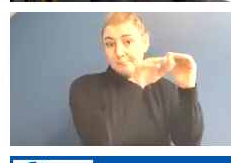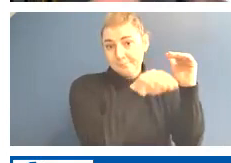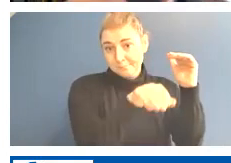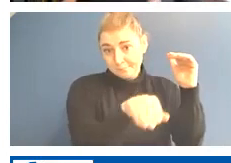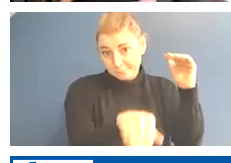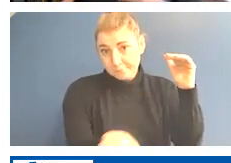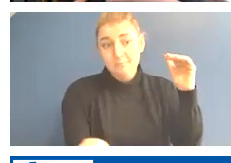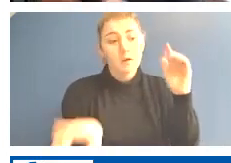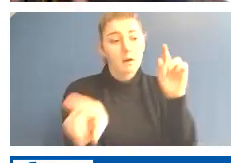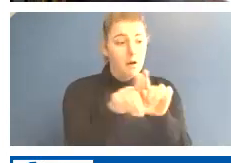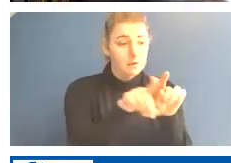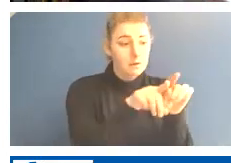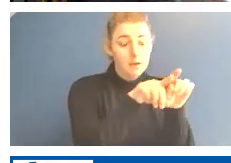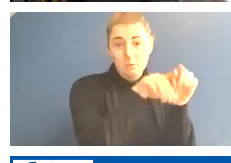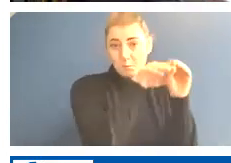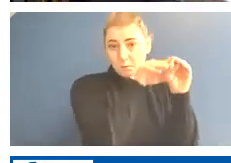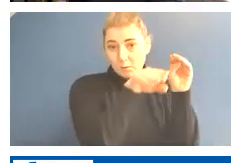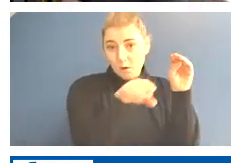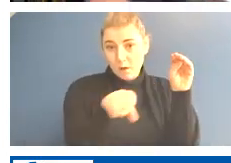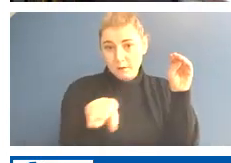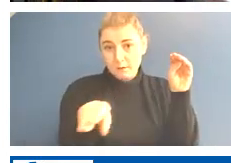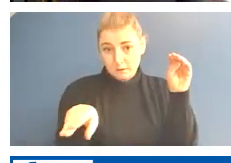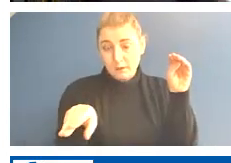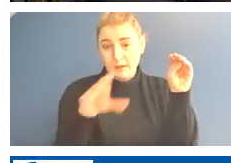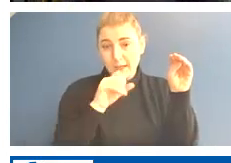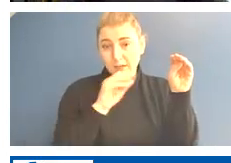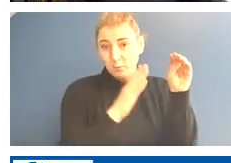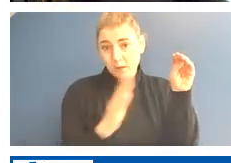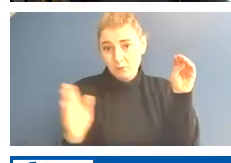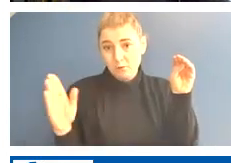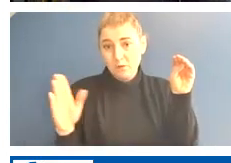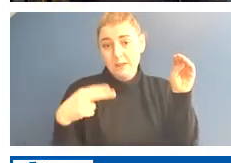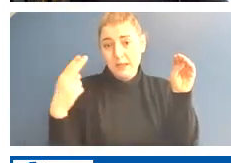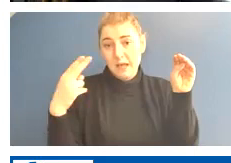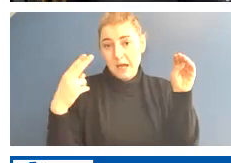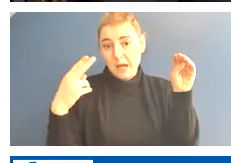then as we move across the age range into higher